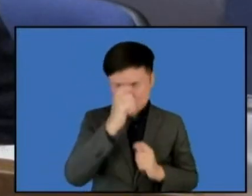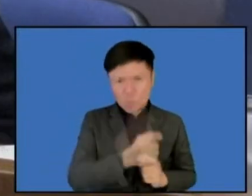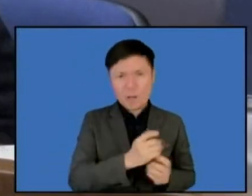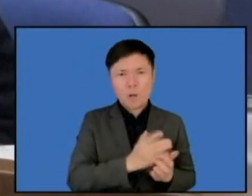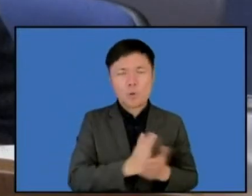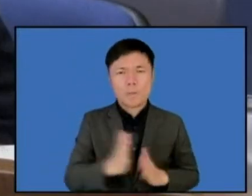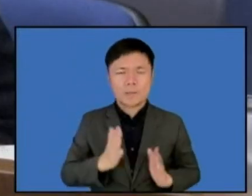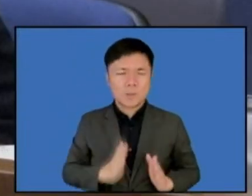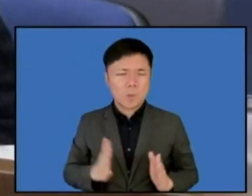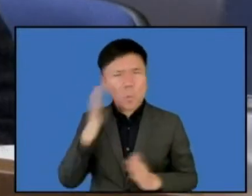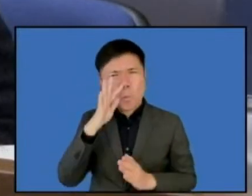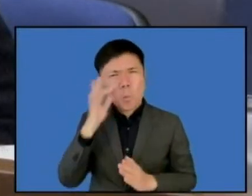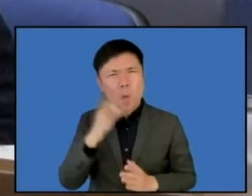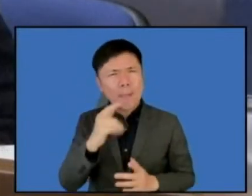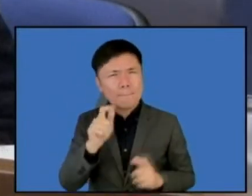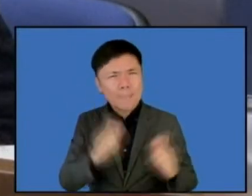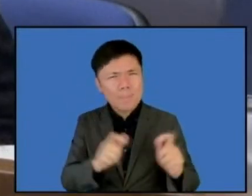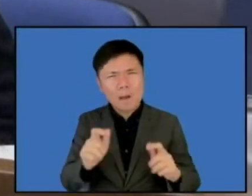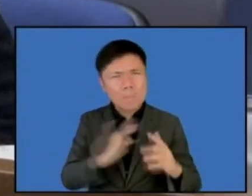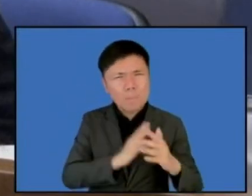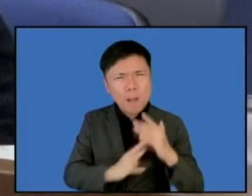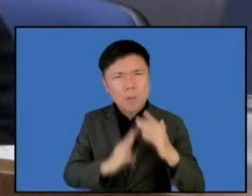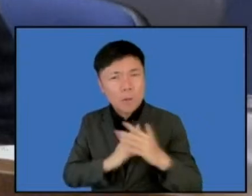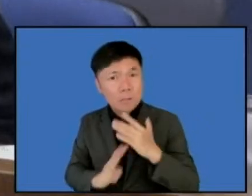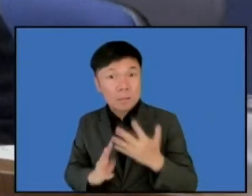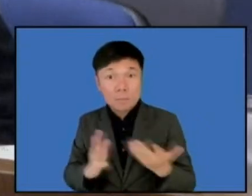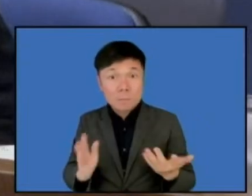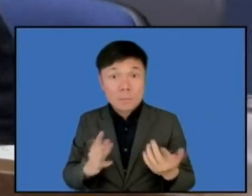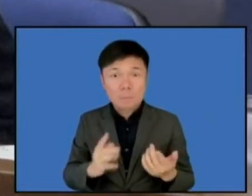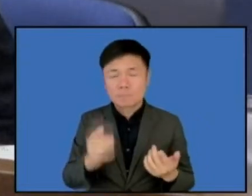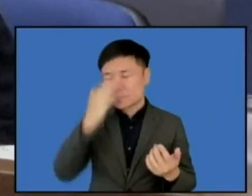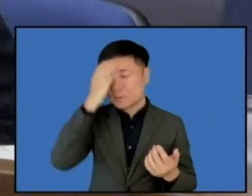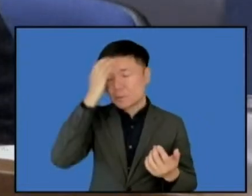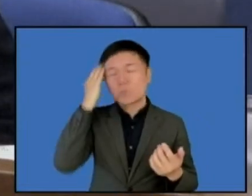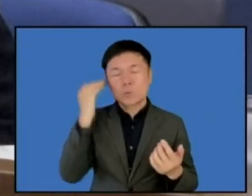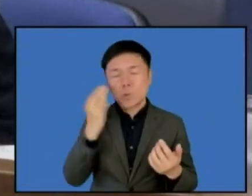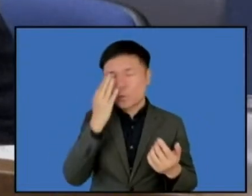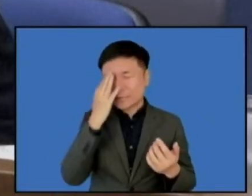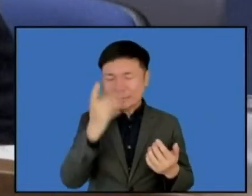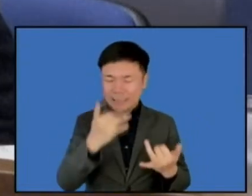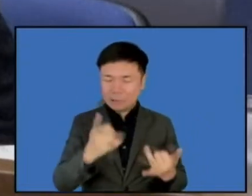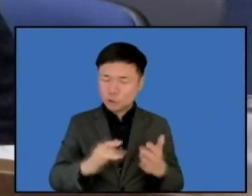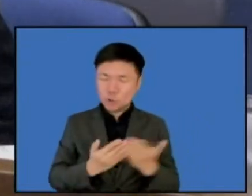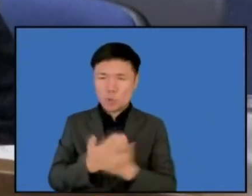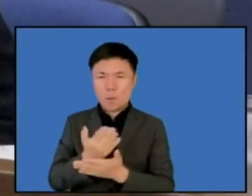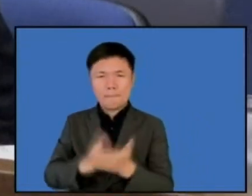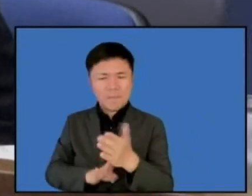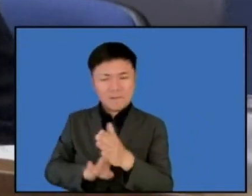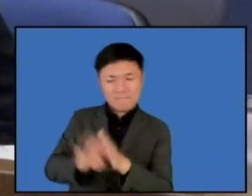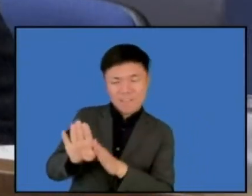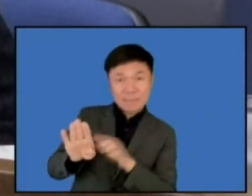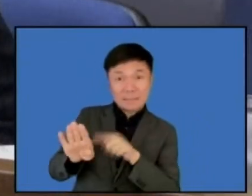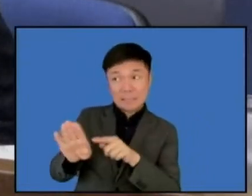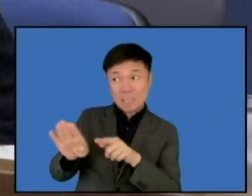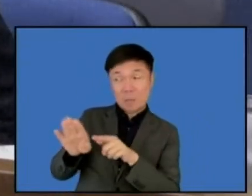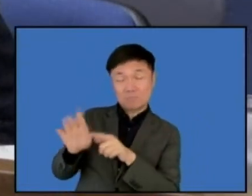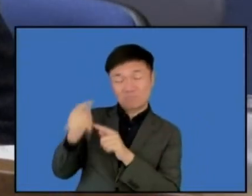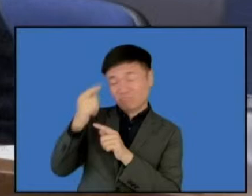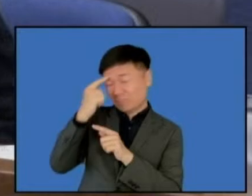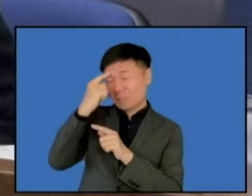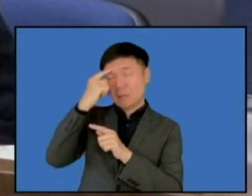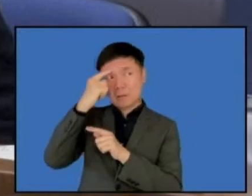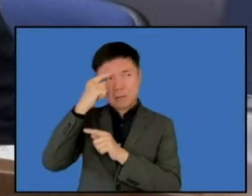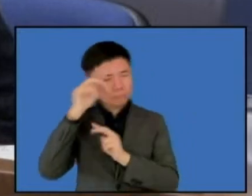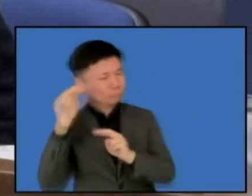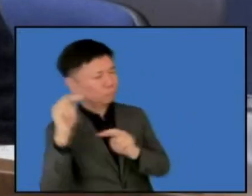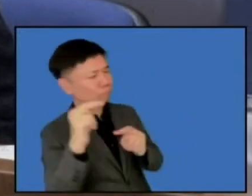structural causes of migration, which are ultimately inseparable from the neoliberal development model, which overrides the state obligation to respect, protect, and fulfill human rights